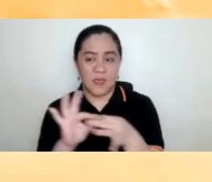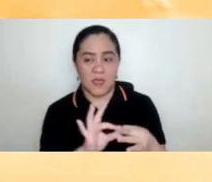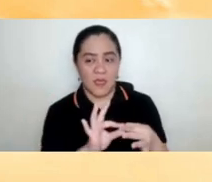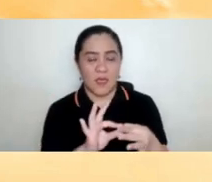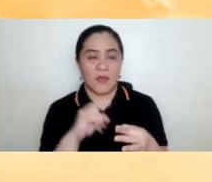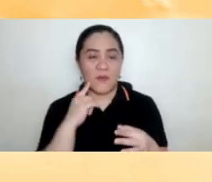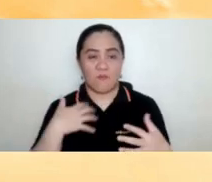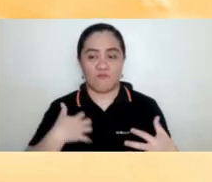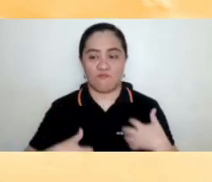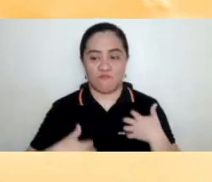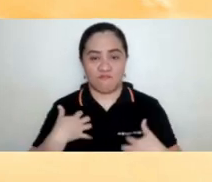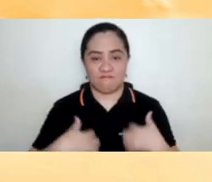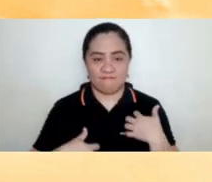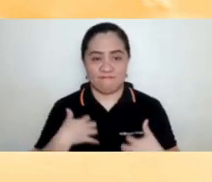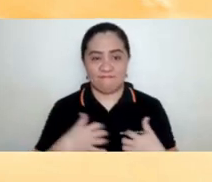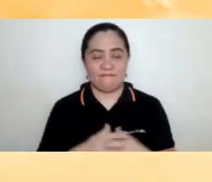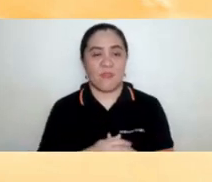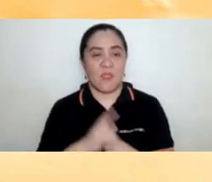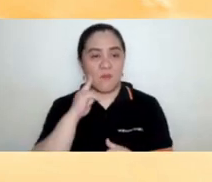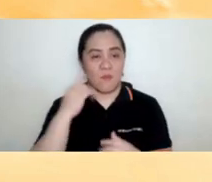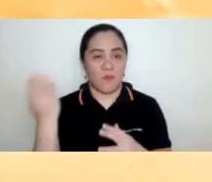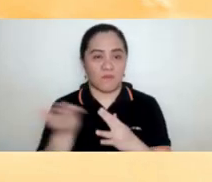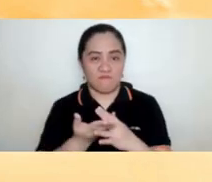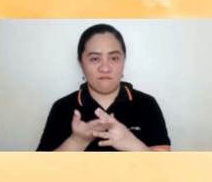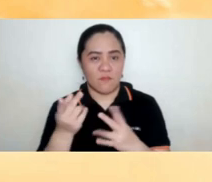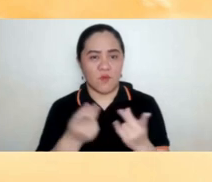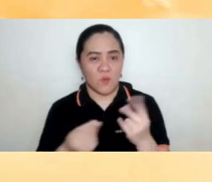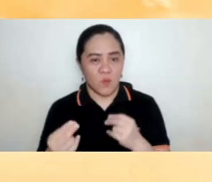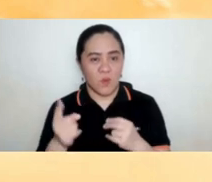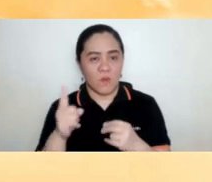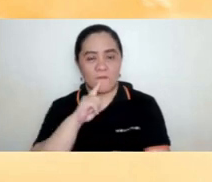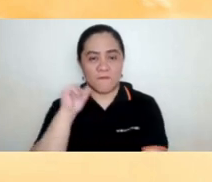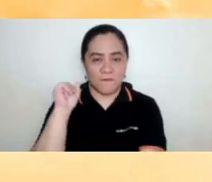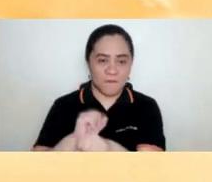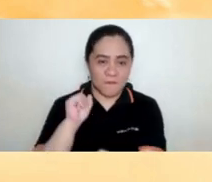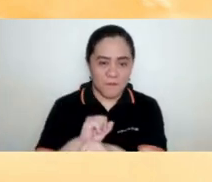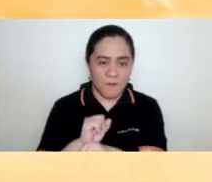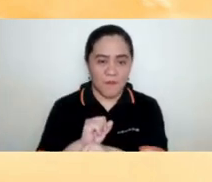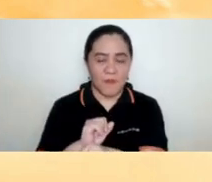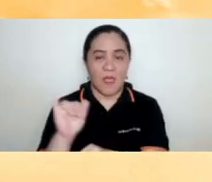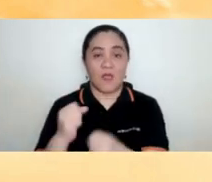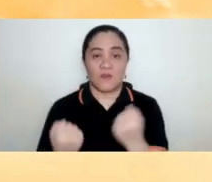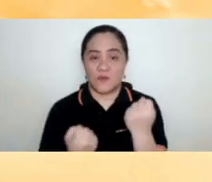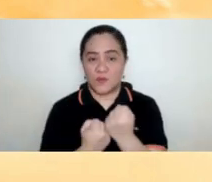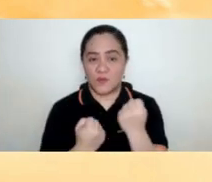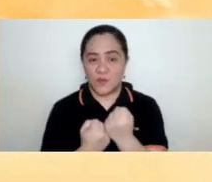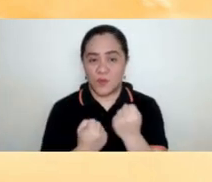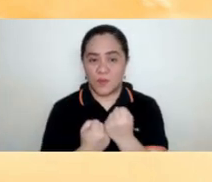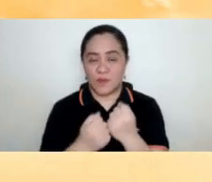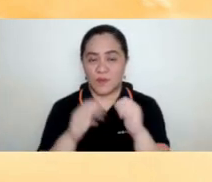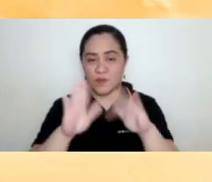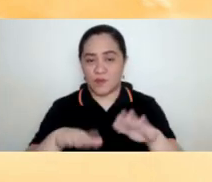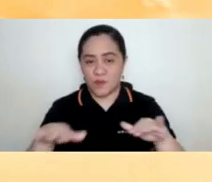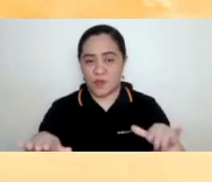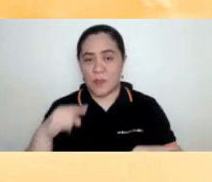key factors that make intervention for anxiety disorders effective, and how to support children and teens